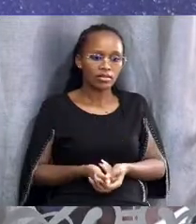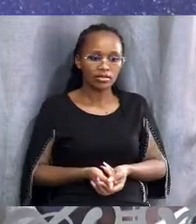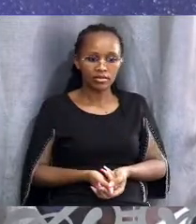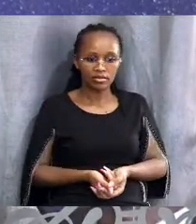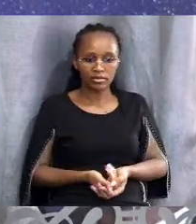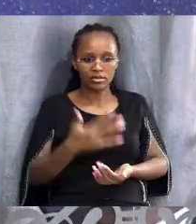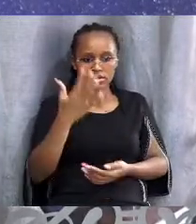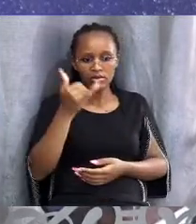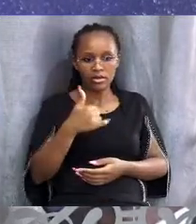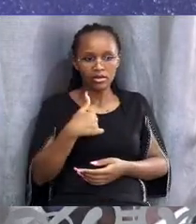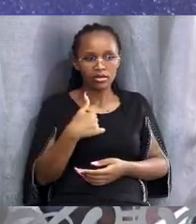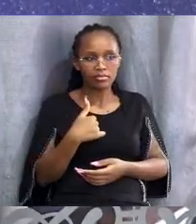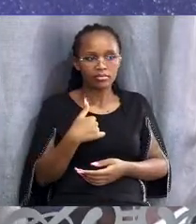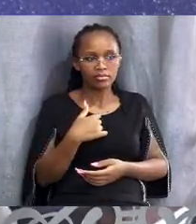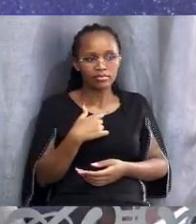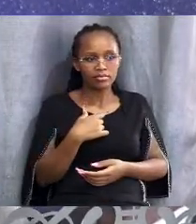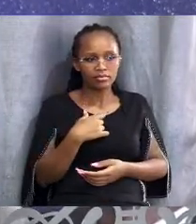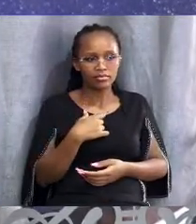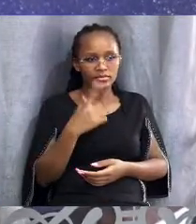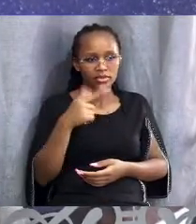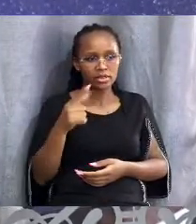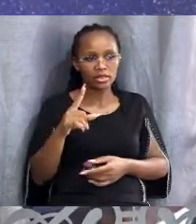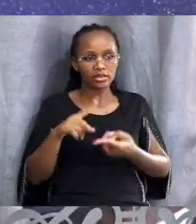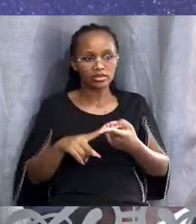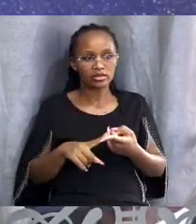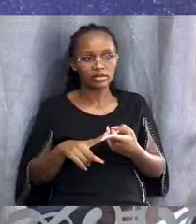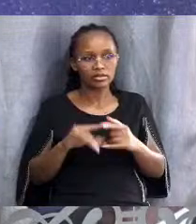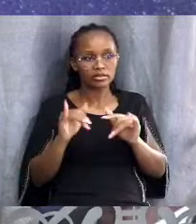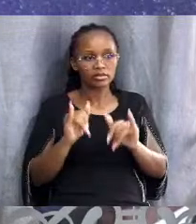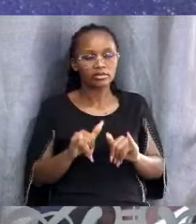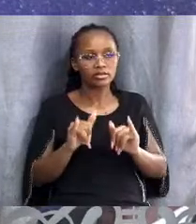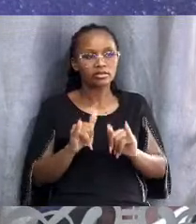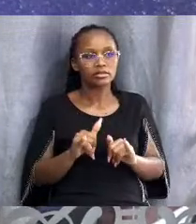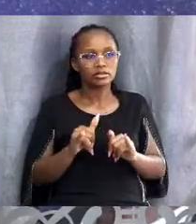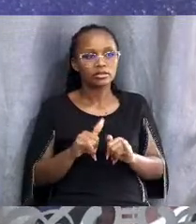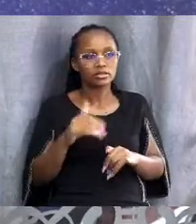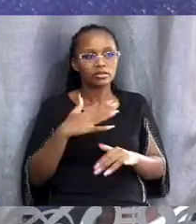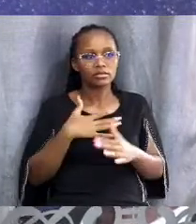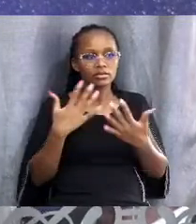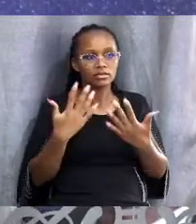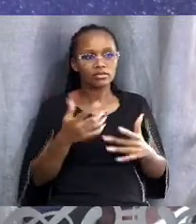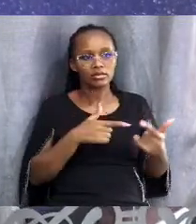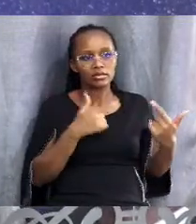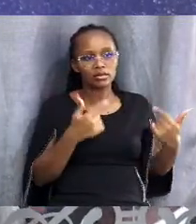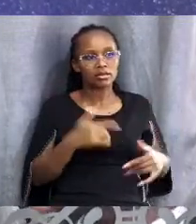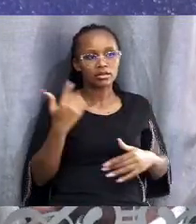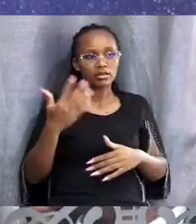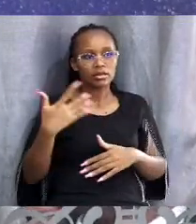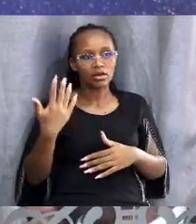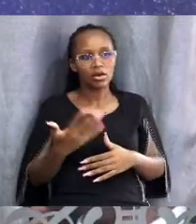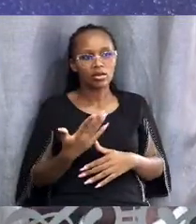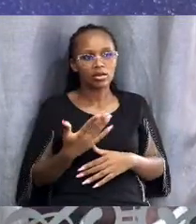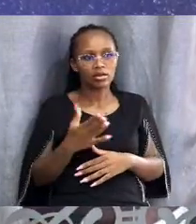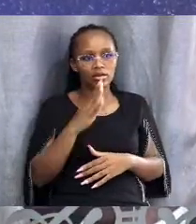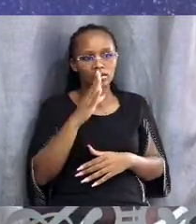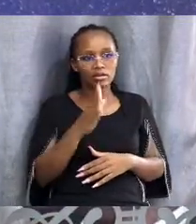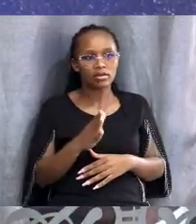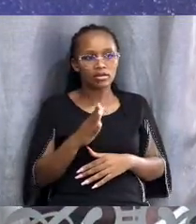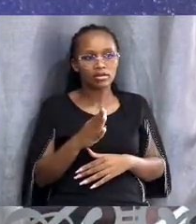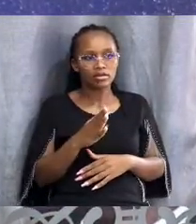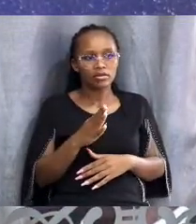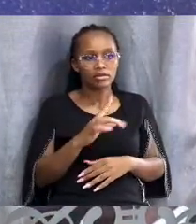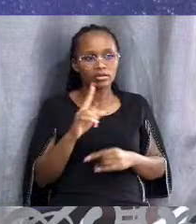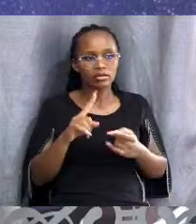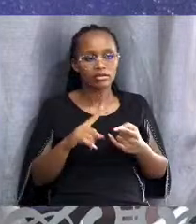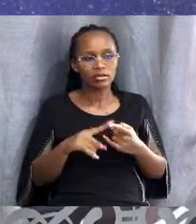Why wasn't it right for you to stay? In my heart will always be. When the